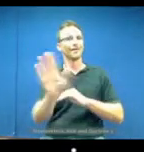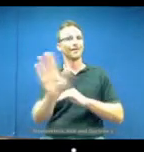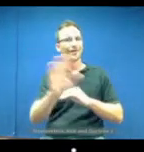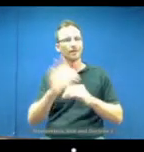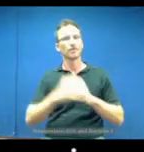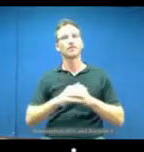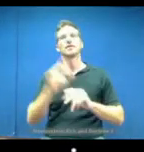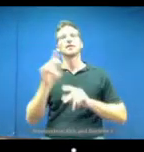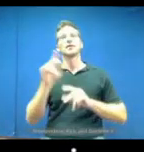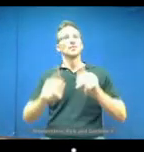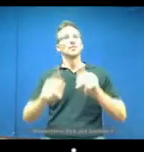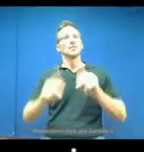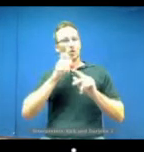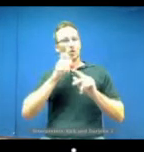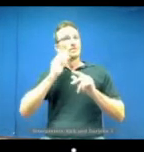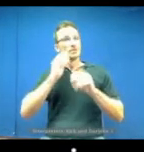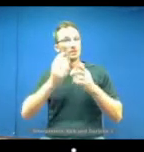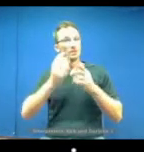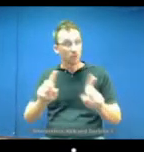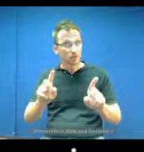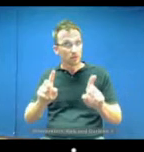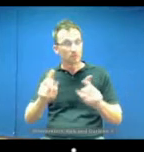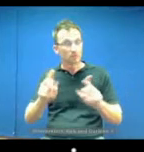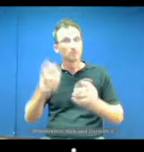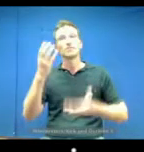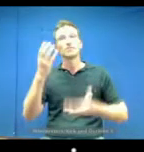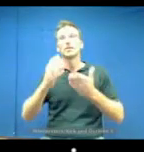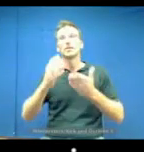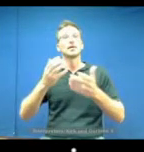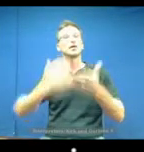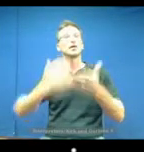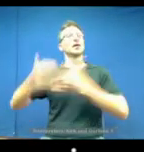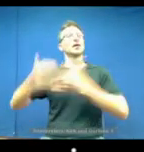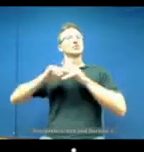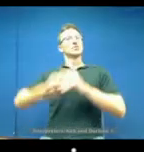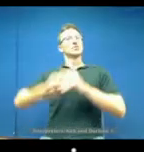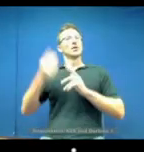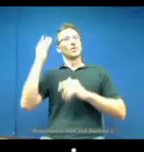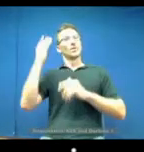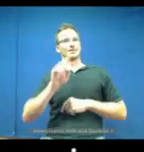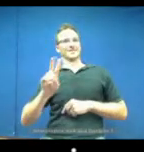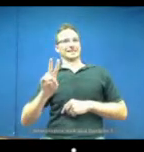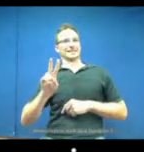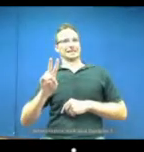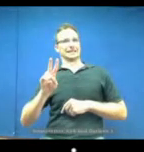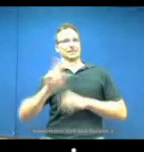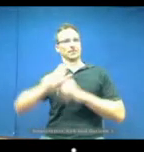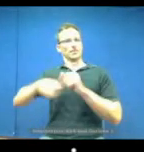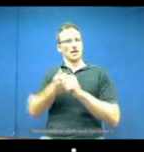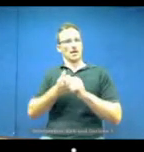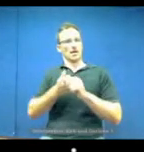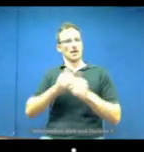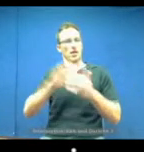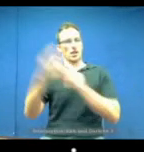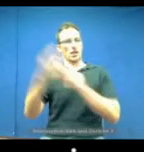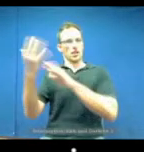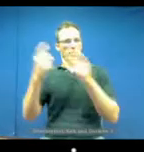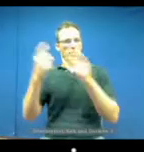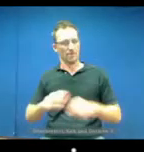maybe that came about as a result of domestic violence, they have this misconception that once the parties